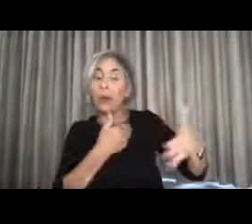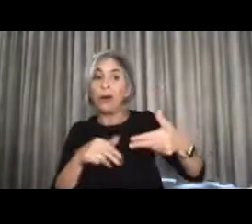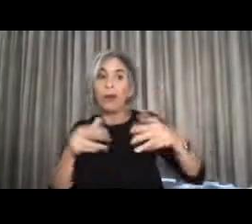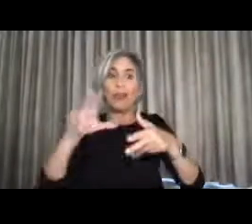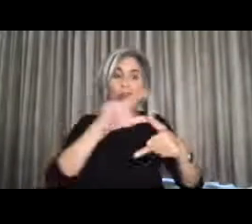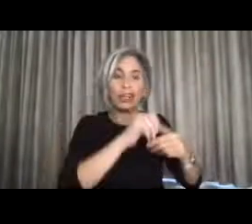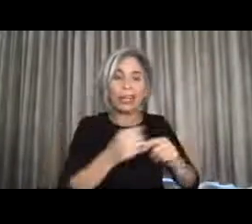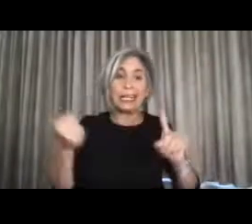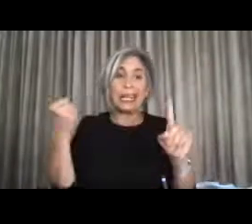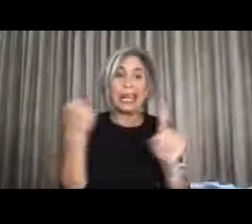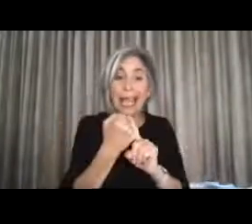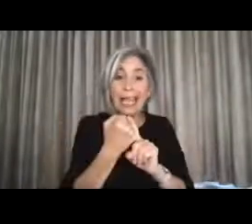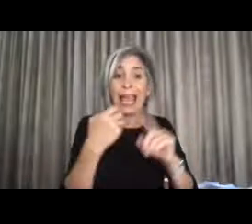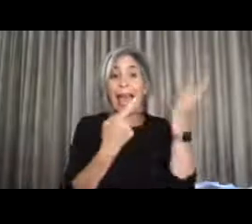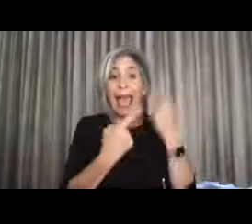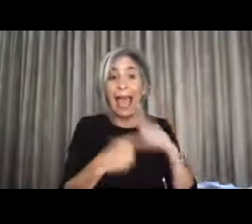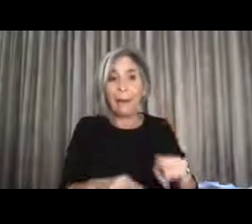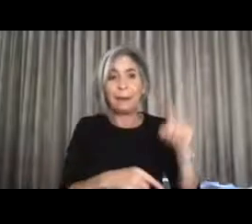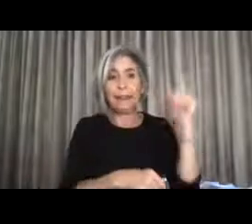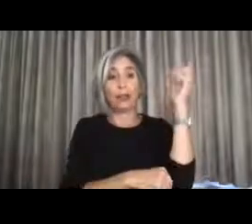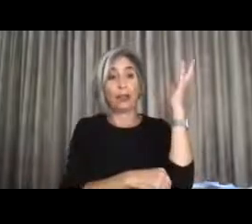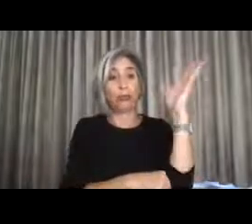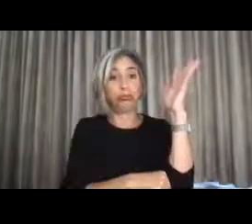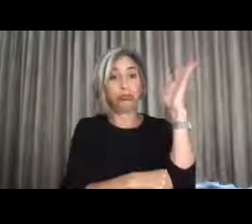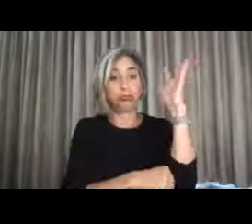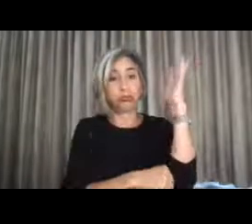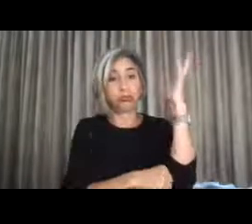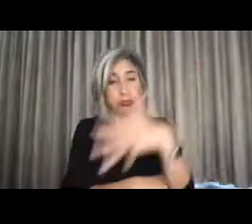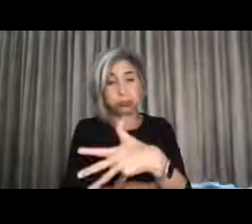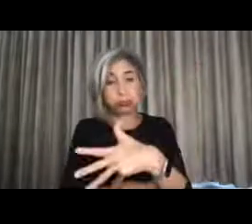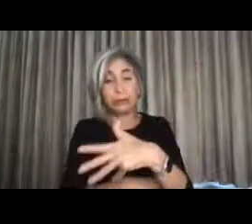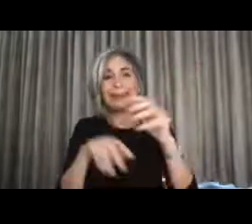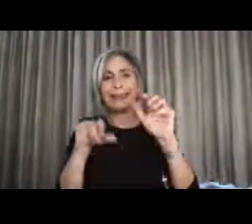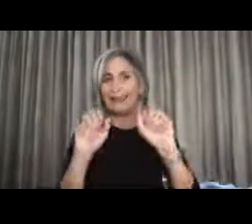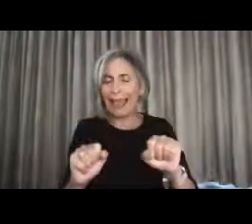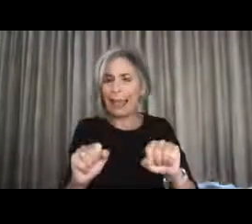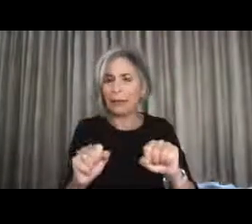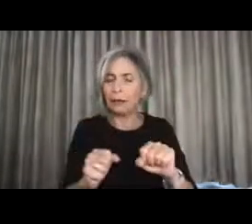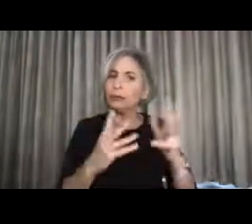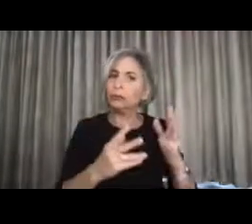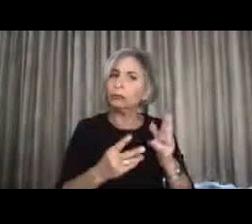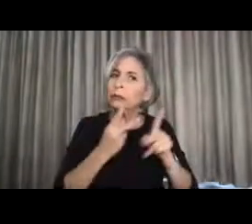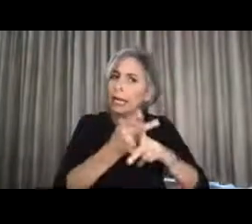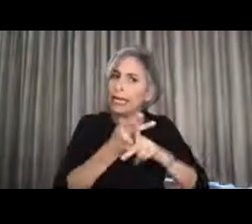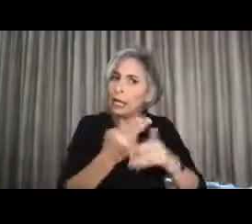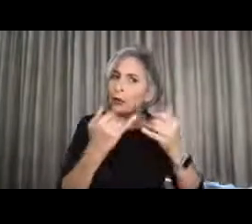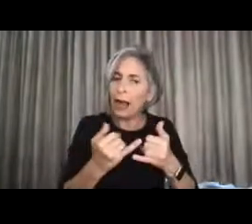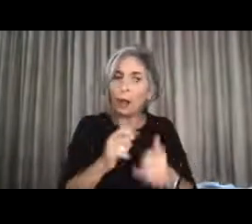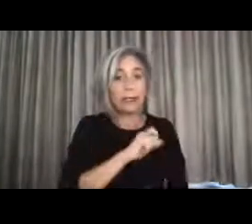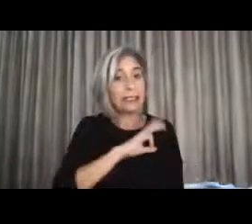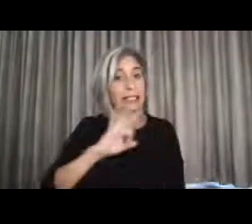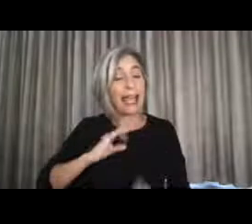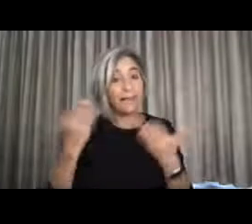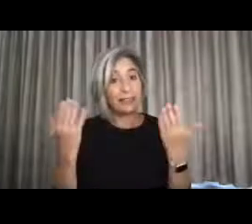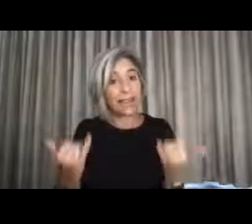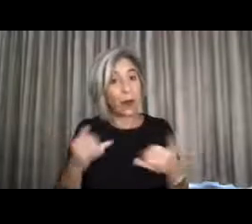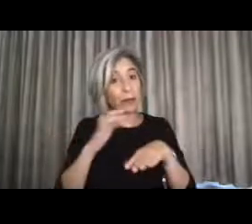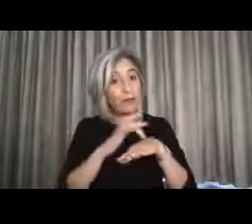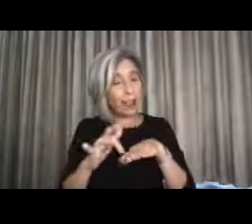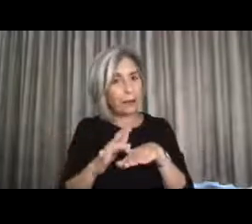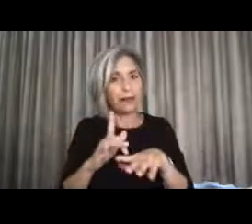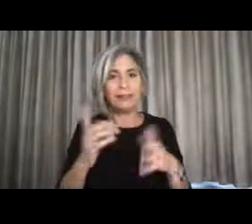just becomes increasingly difficult to keep up with demand. So, but our staff is available. And like I said earlier, it's a lifestyle